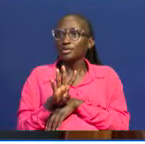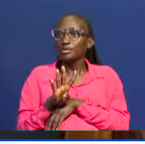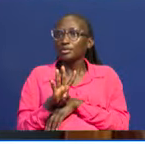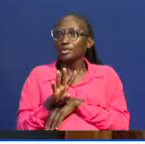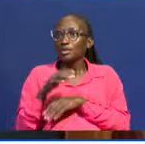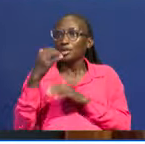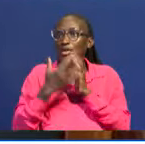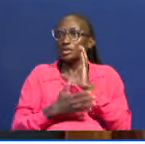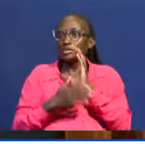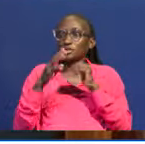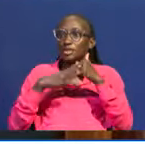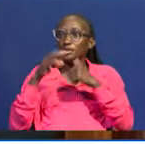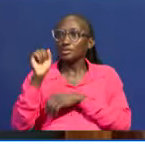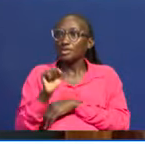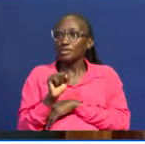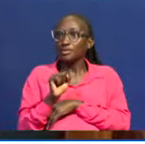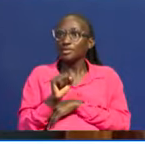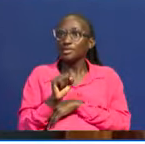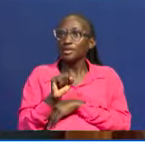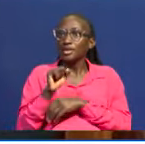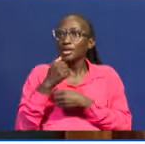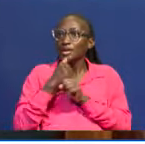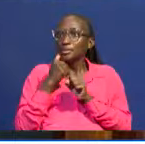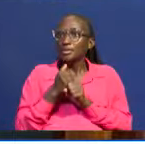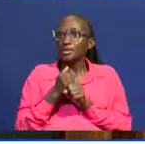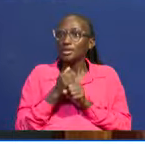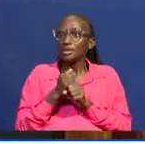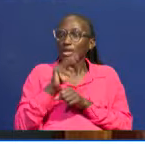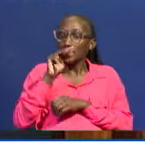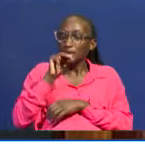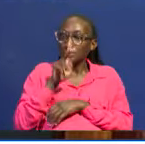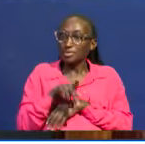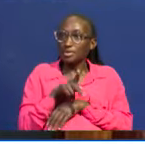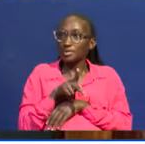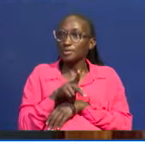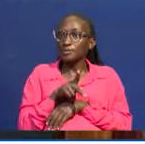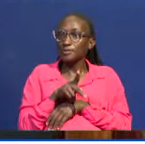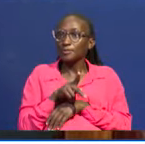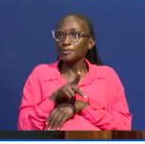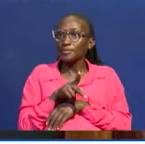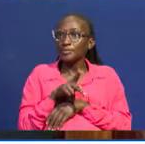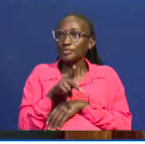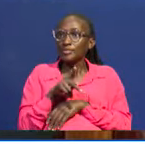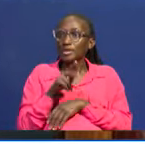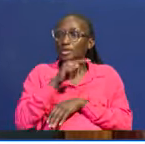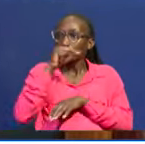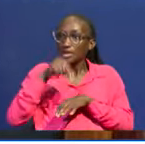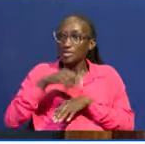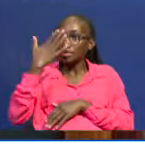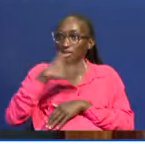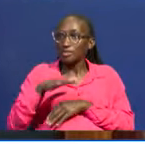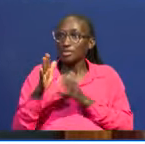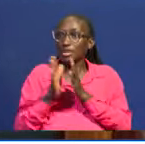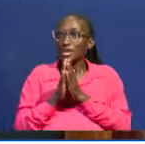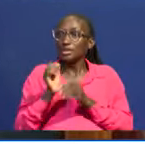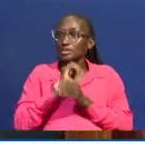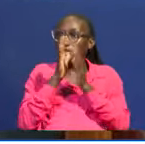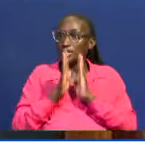94, Article 95, does not make a member of Parliament, the National Assembly or Senate, an